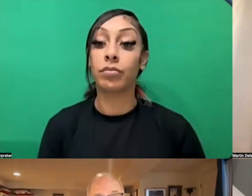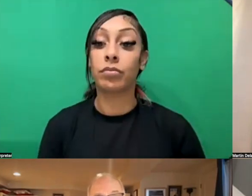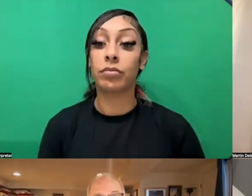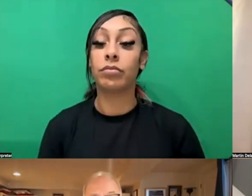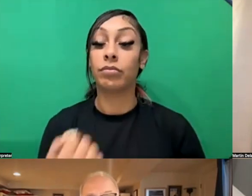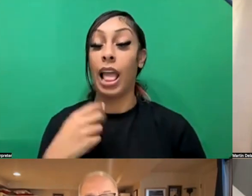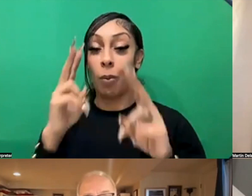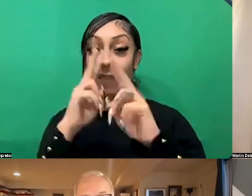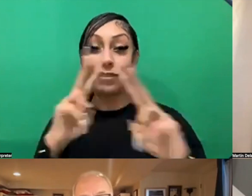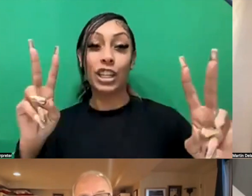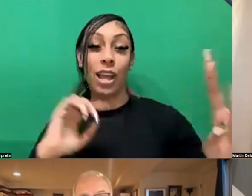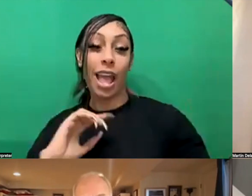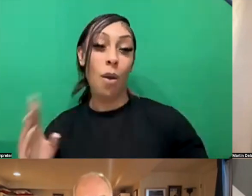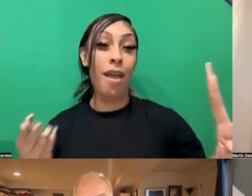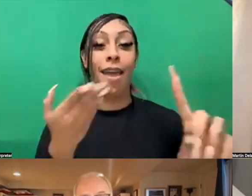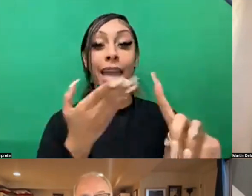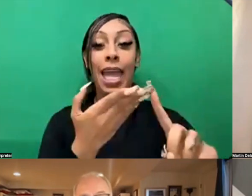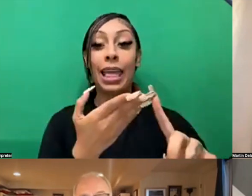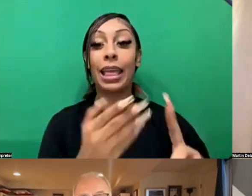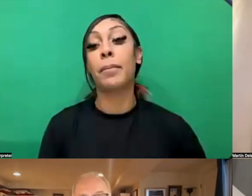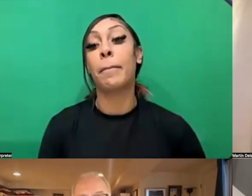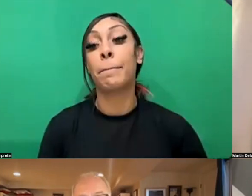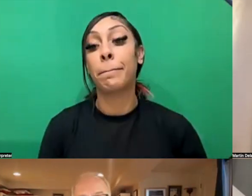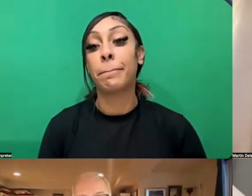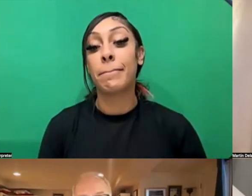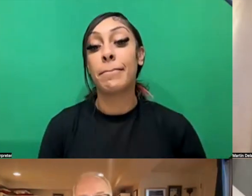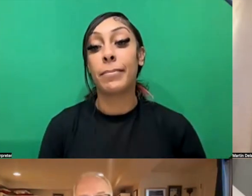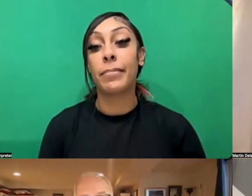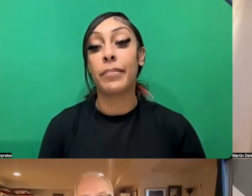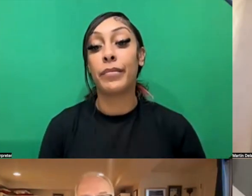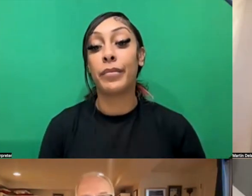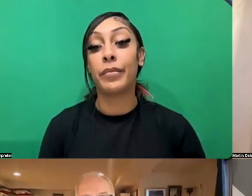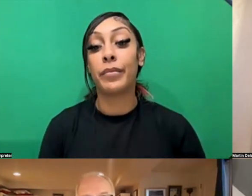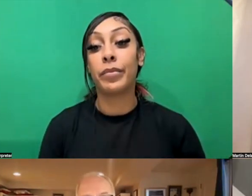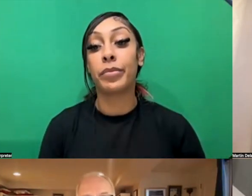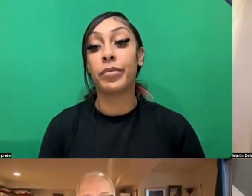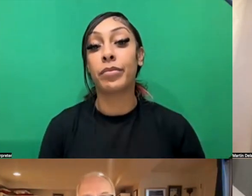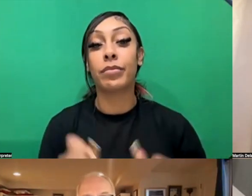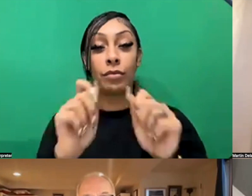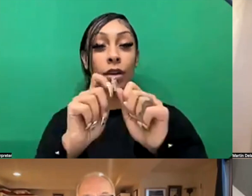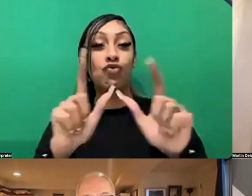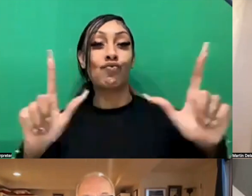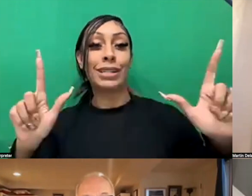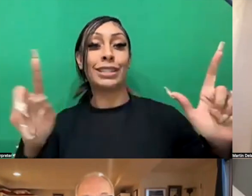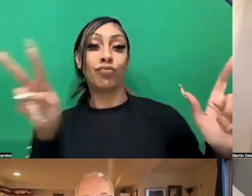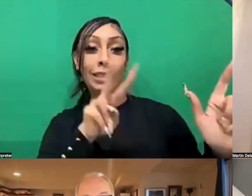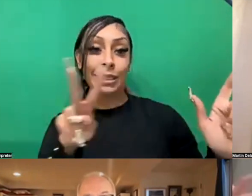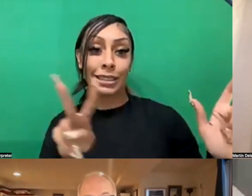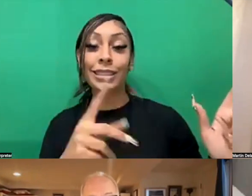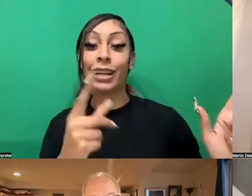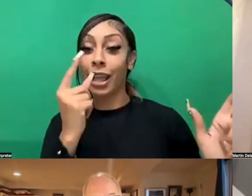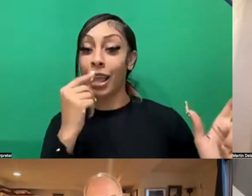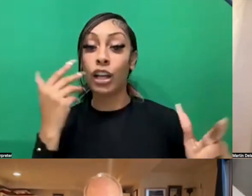example, also we all know the screen reader can describe